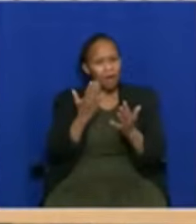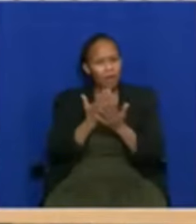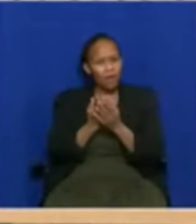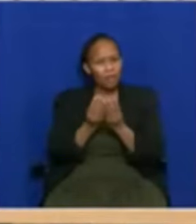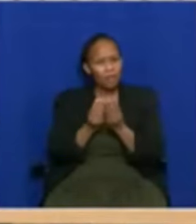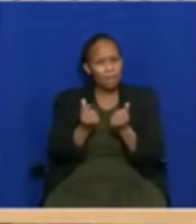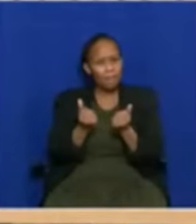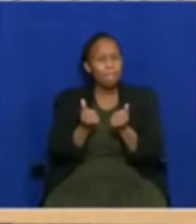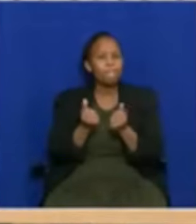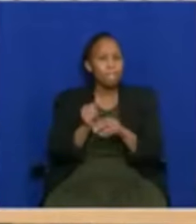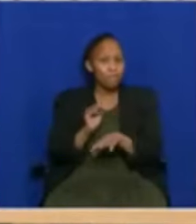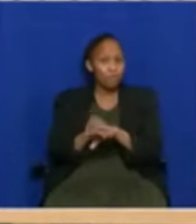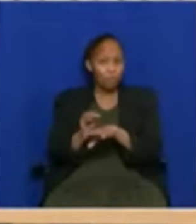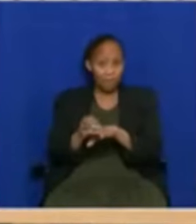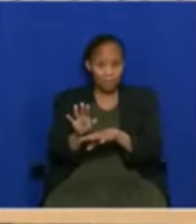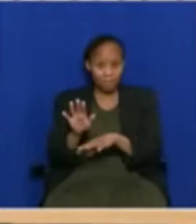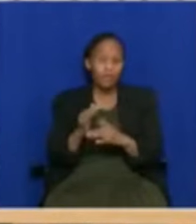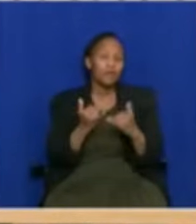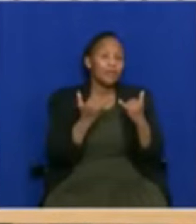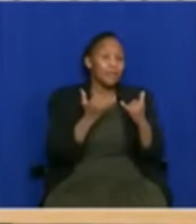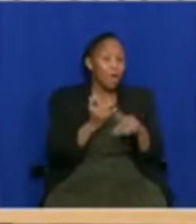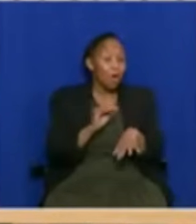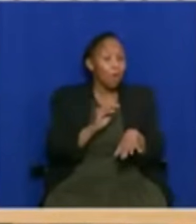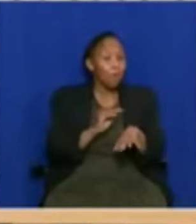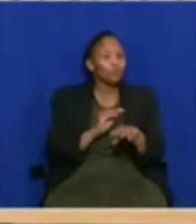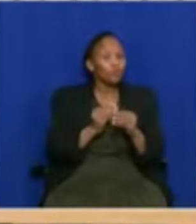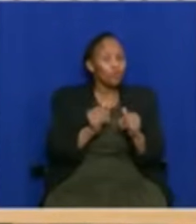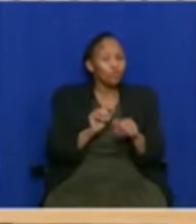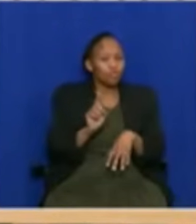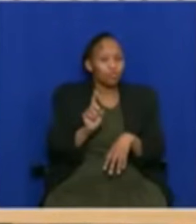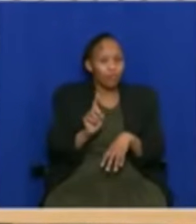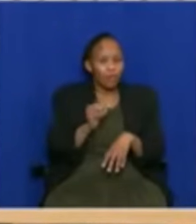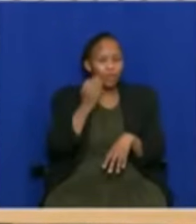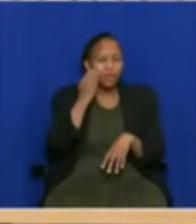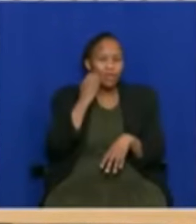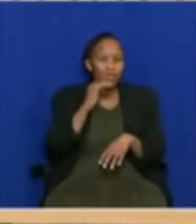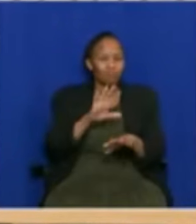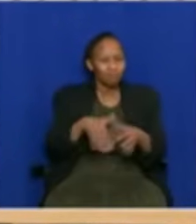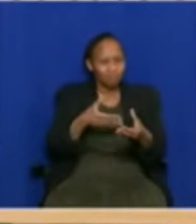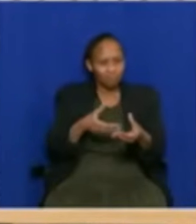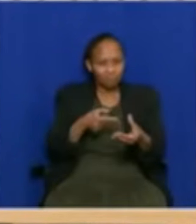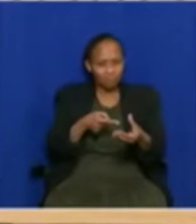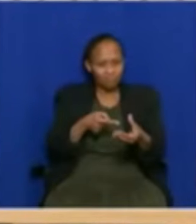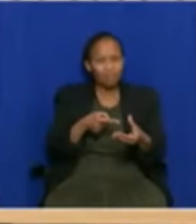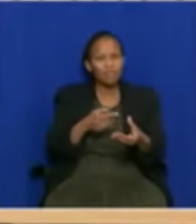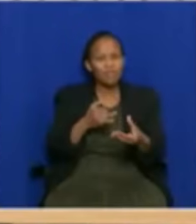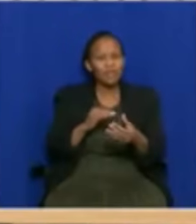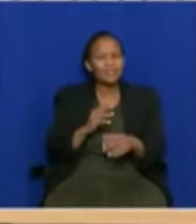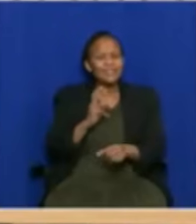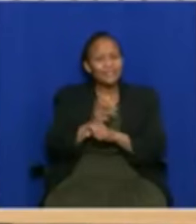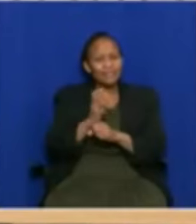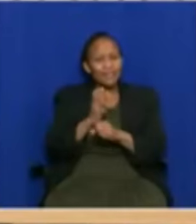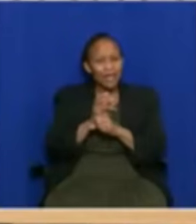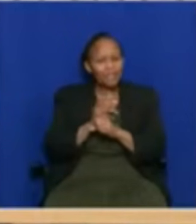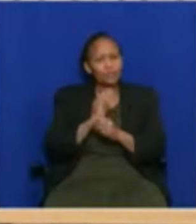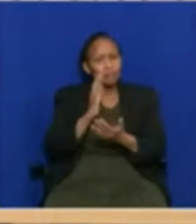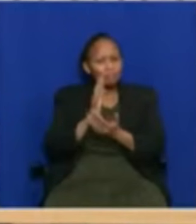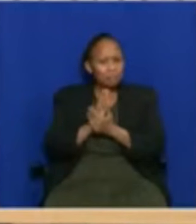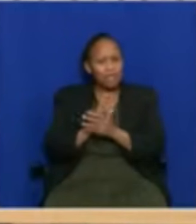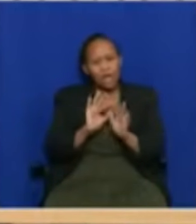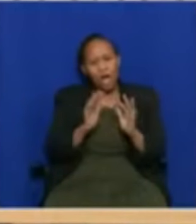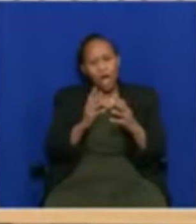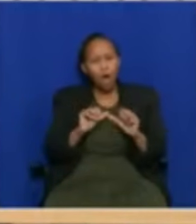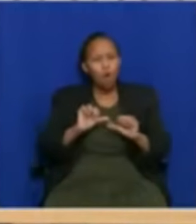it stands. It's very difficult to determine the chronology. What I've been able to establish